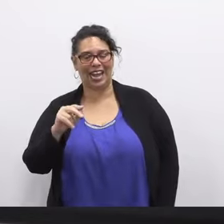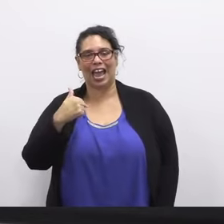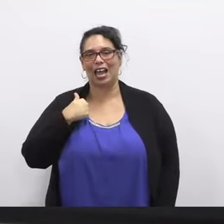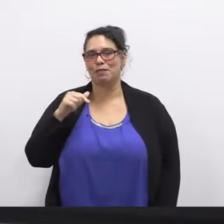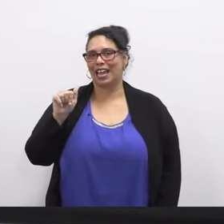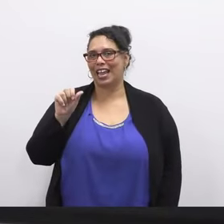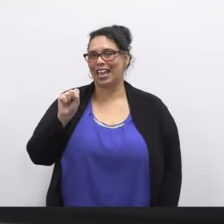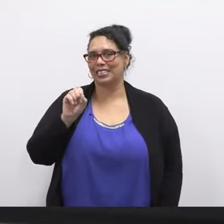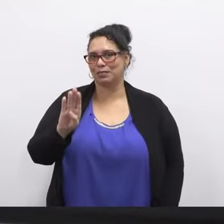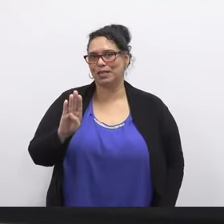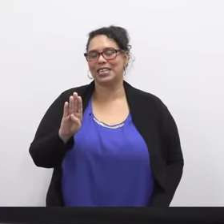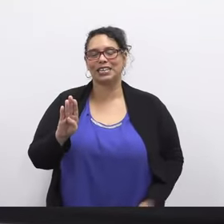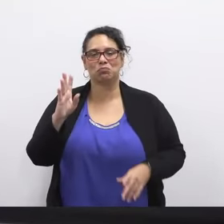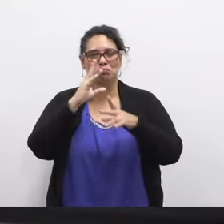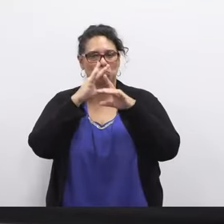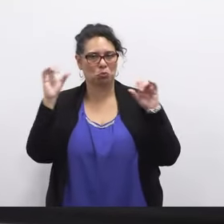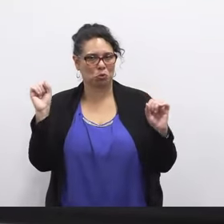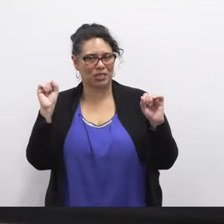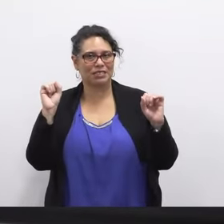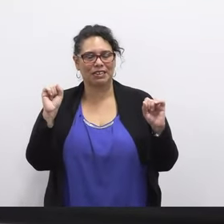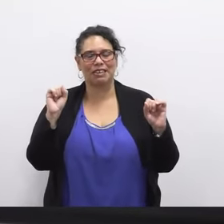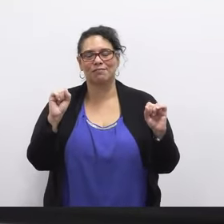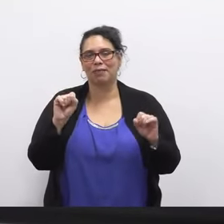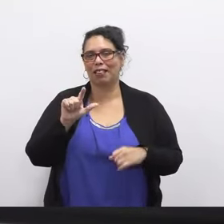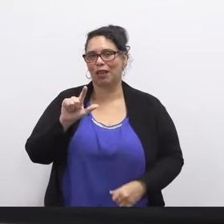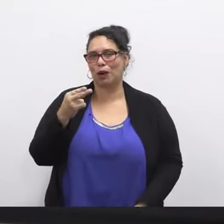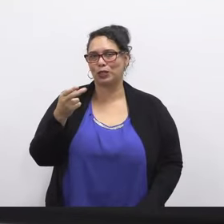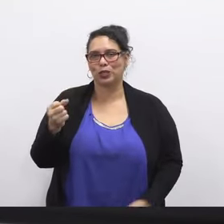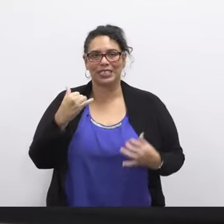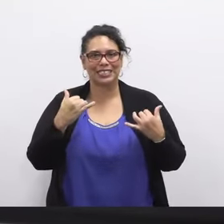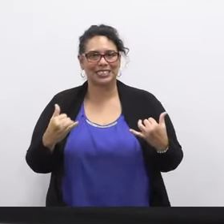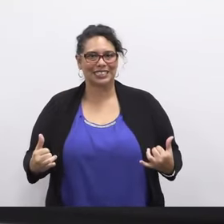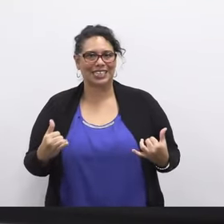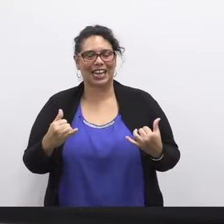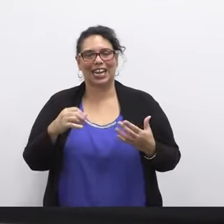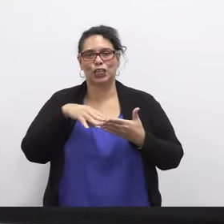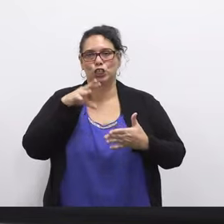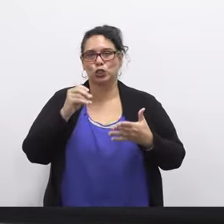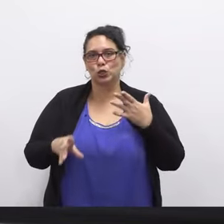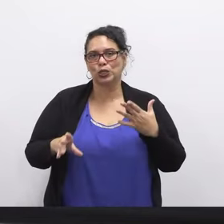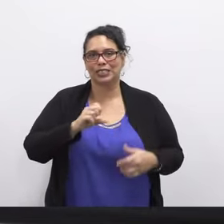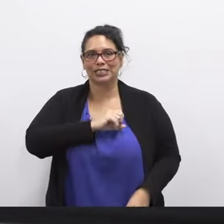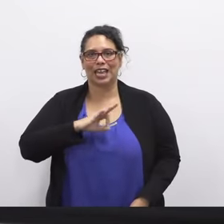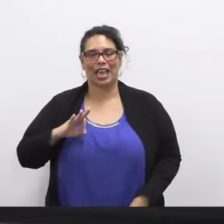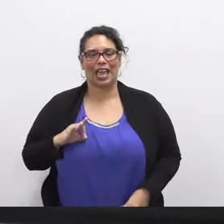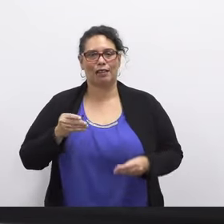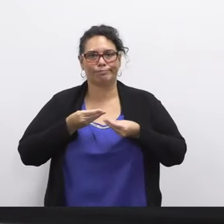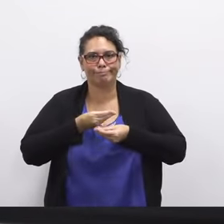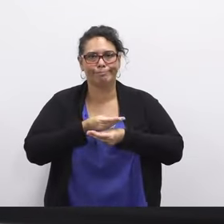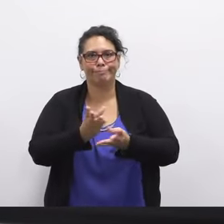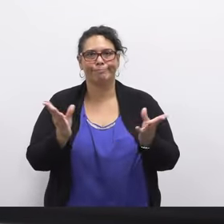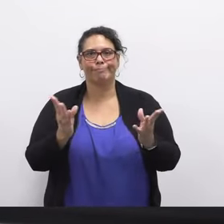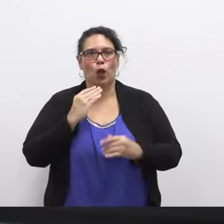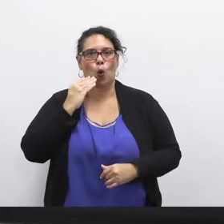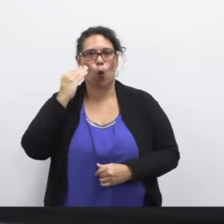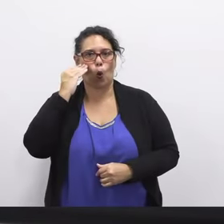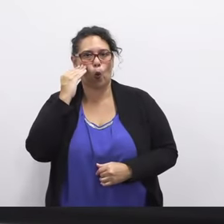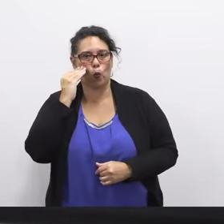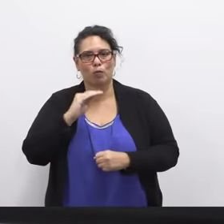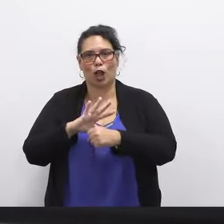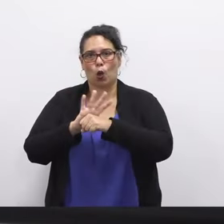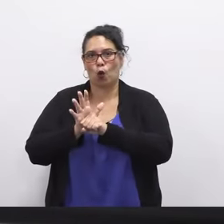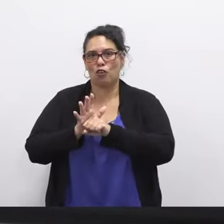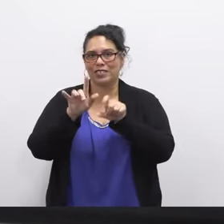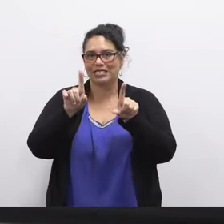School. Today, the student body, teachers, and staff distribute at-home COVID tests. Students were instructed